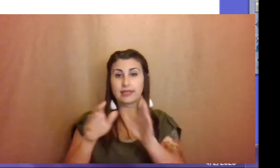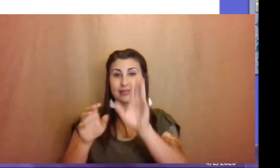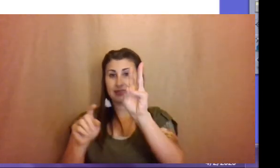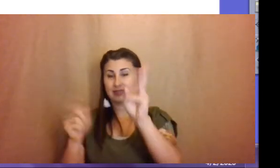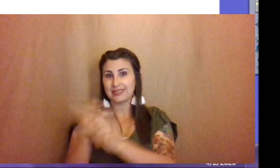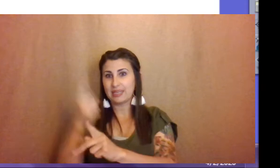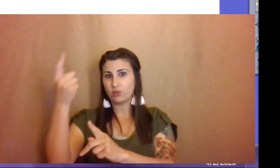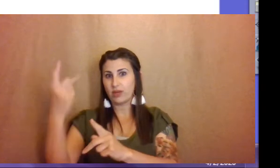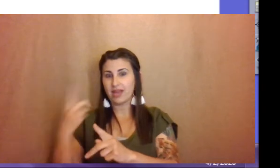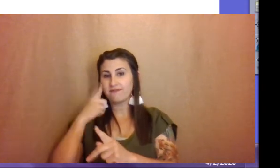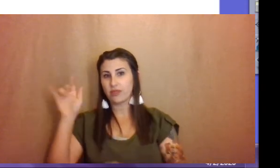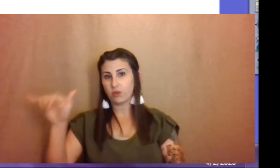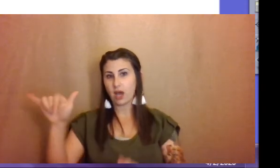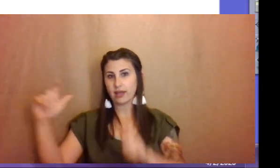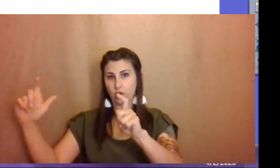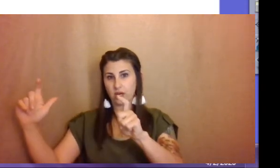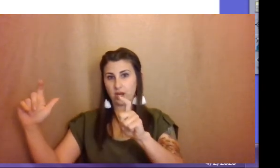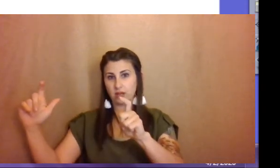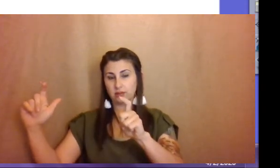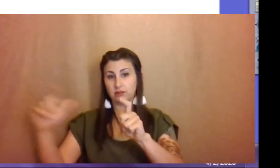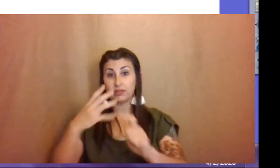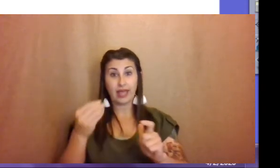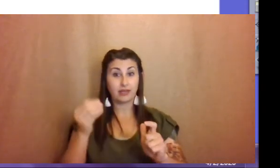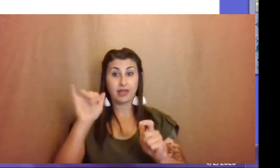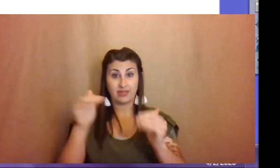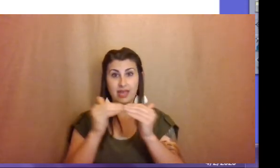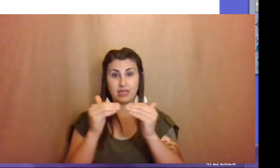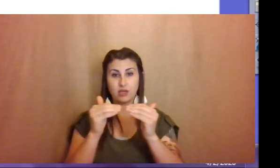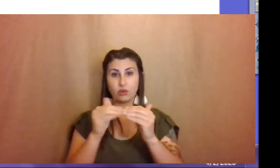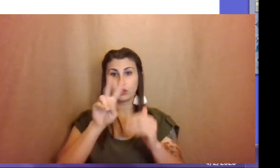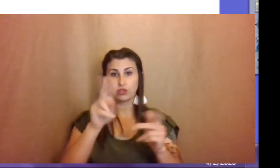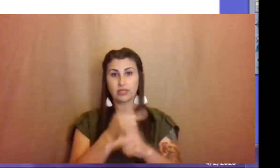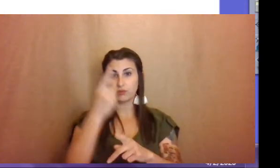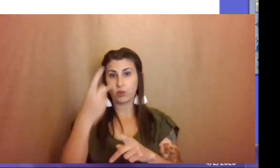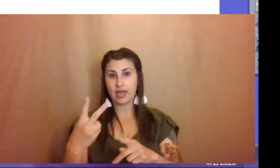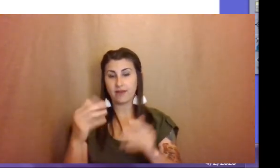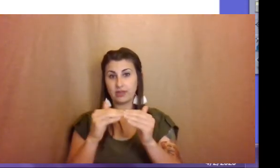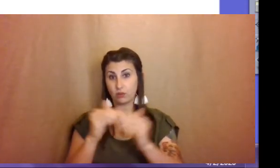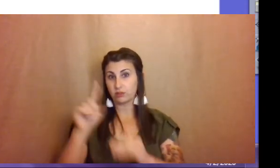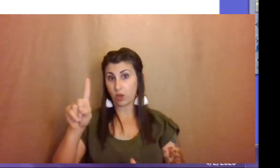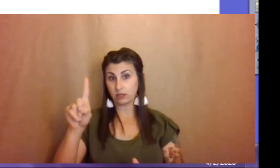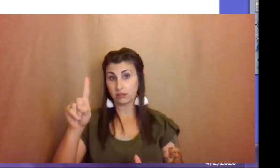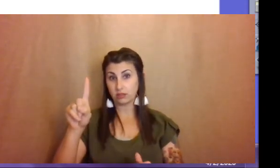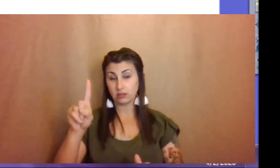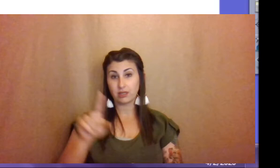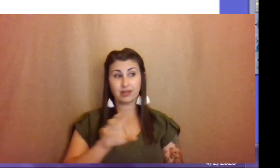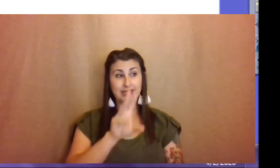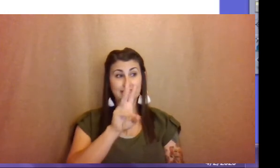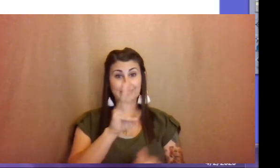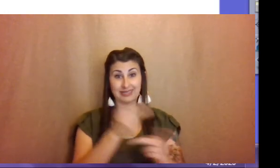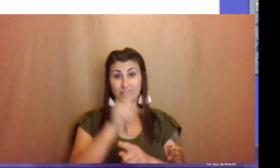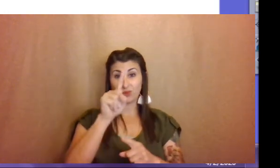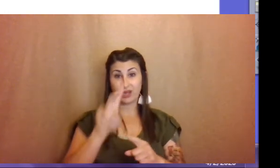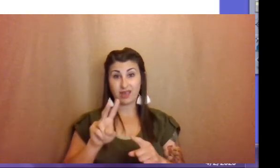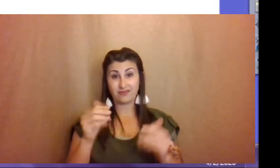coordinate, and then 6 times 1/2 for the y coordinate, and that would equal 2 times 1/2 is 1, 6